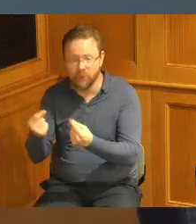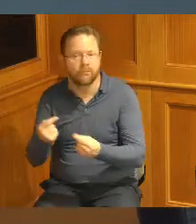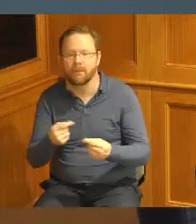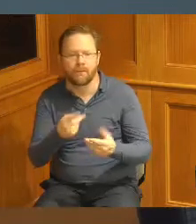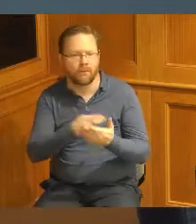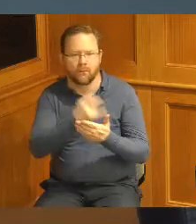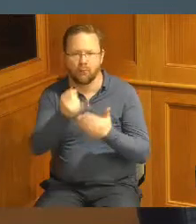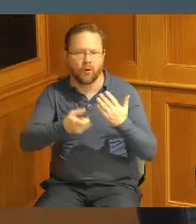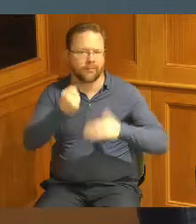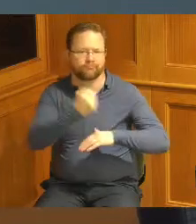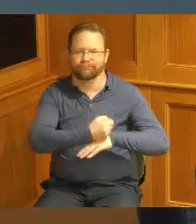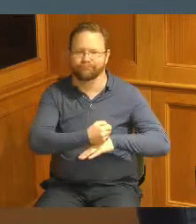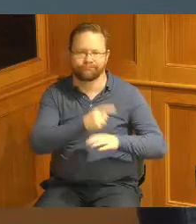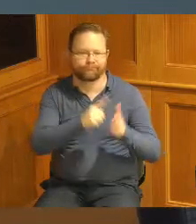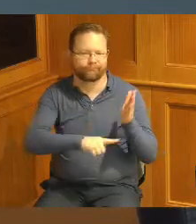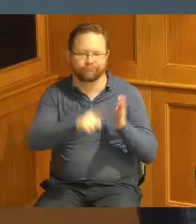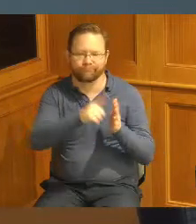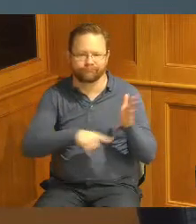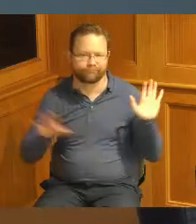project.